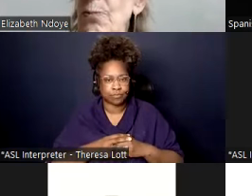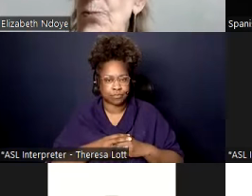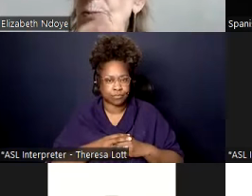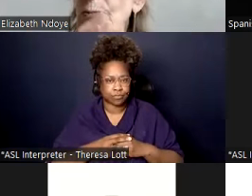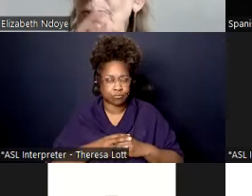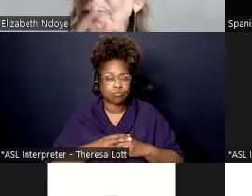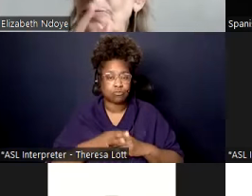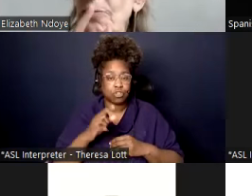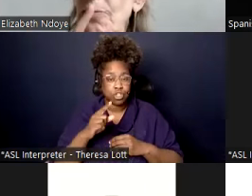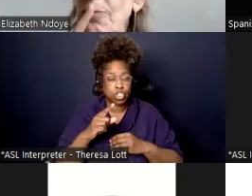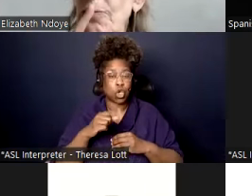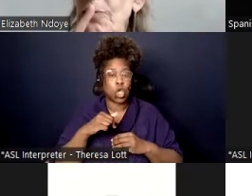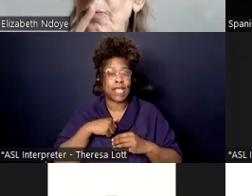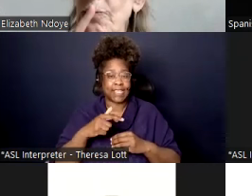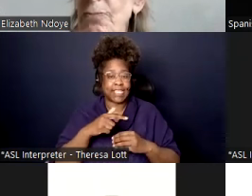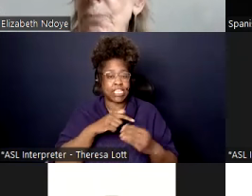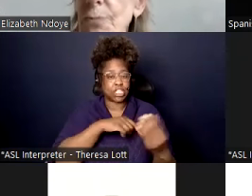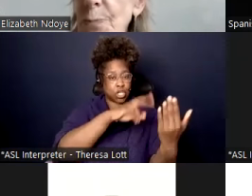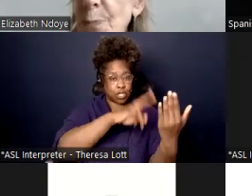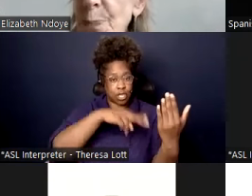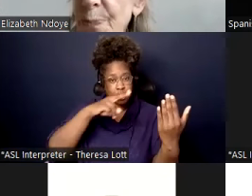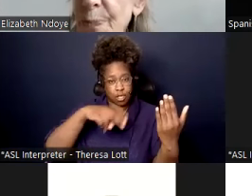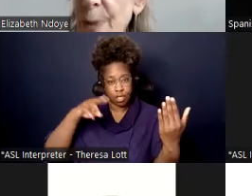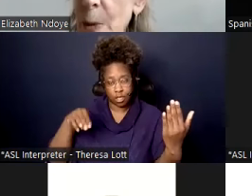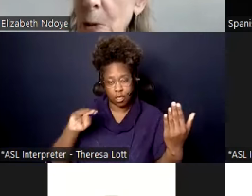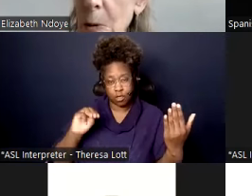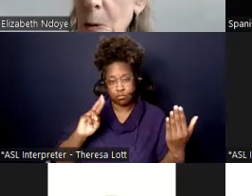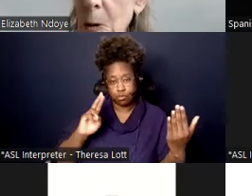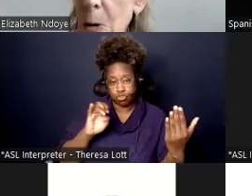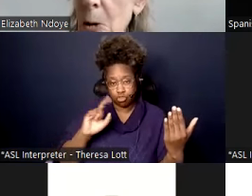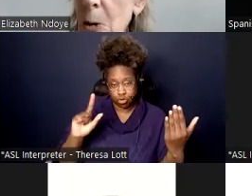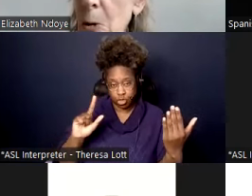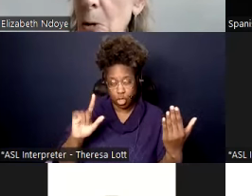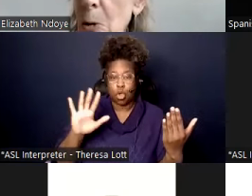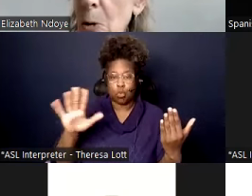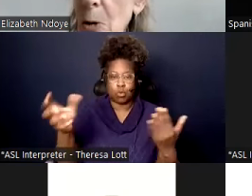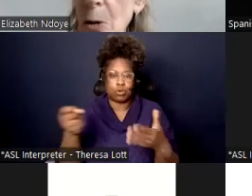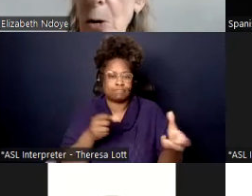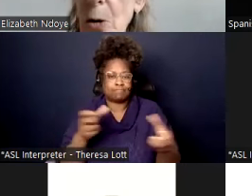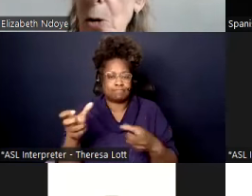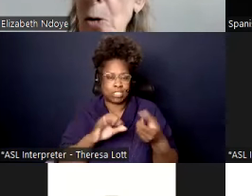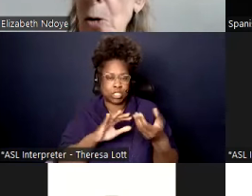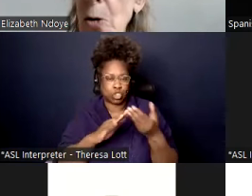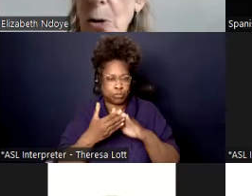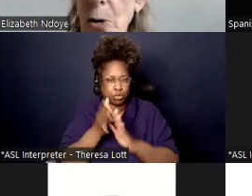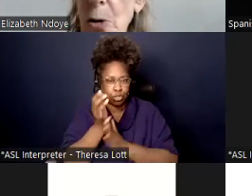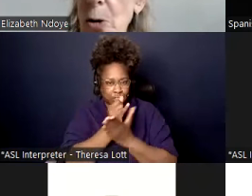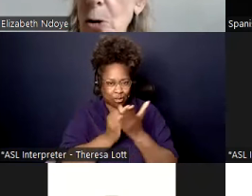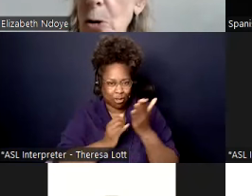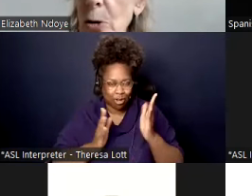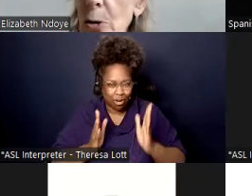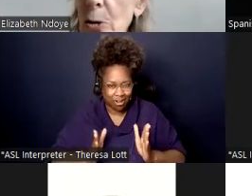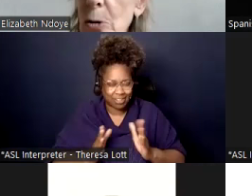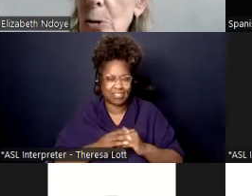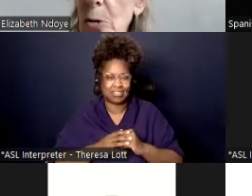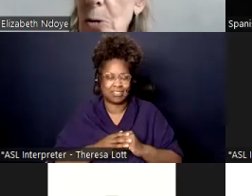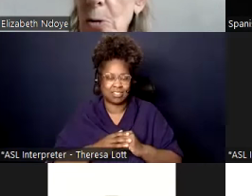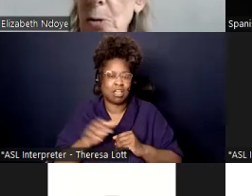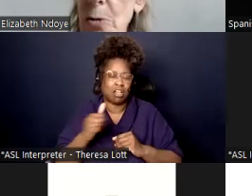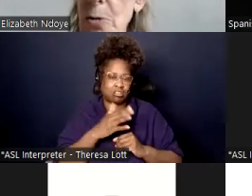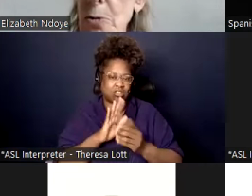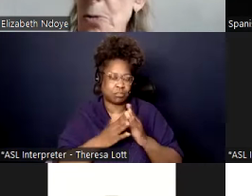these murals, we're going to be incorporating community-based artists, youth organizations, and other community members.